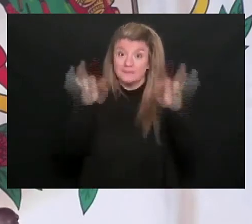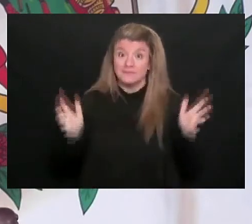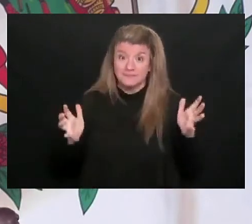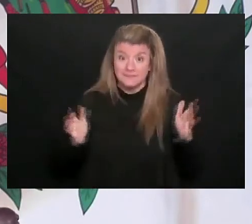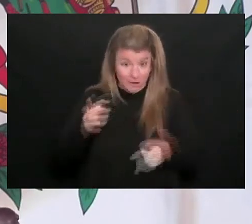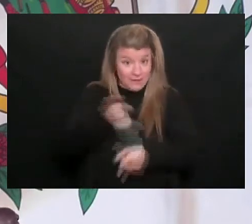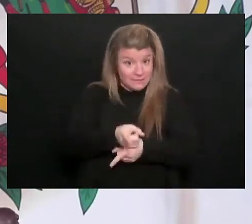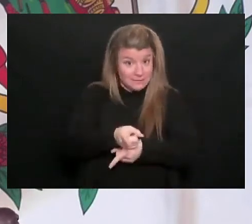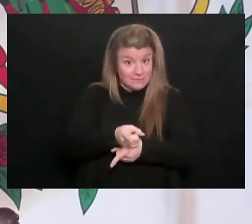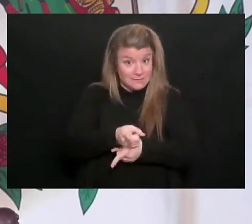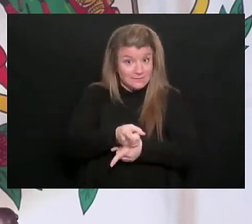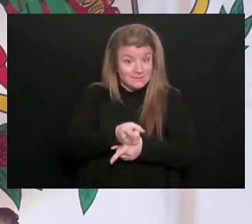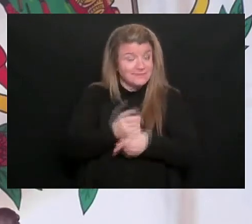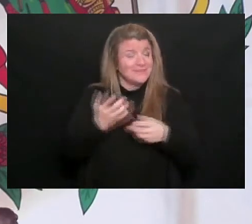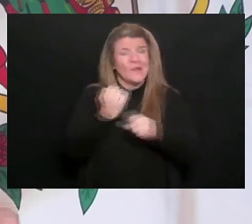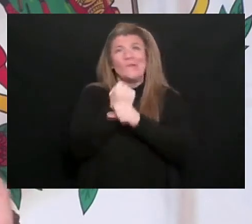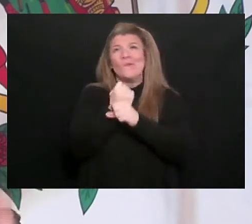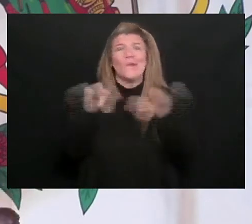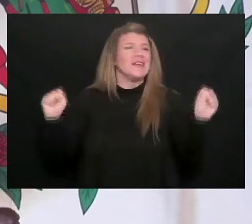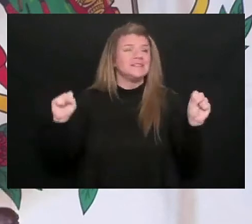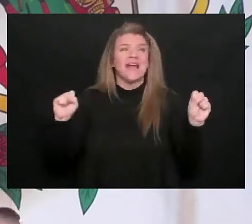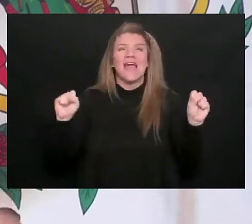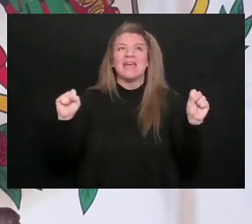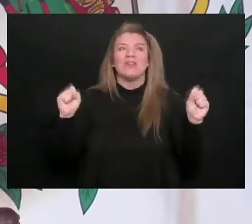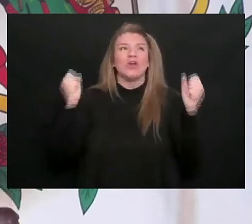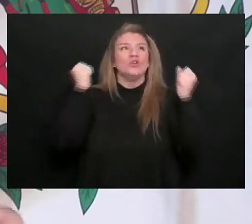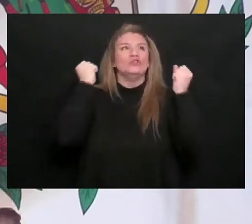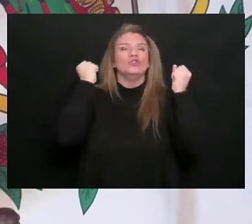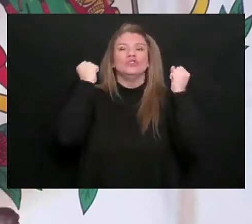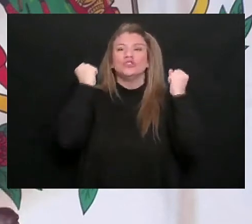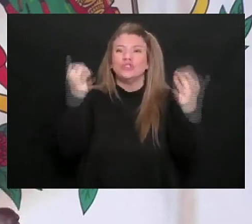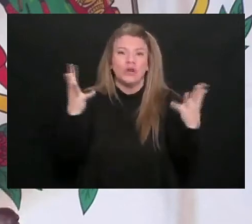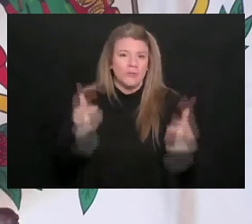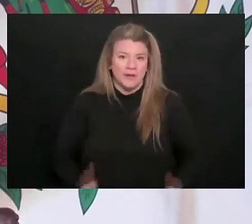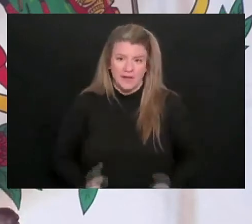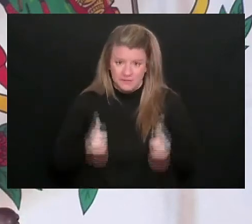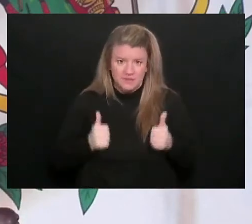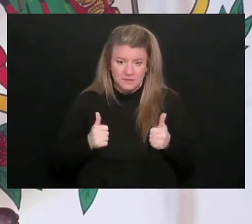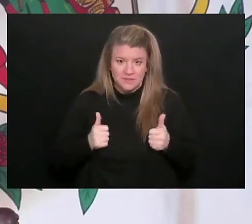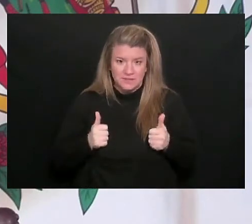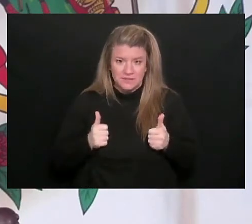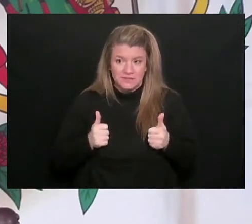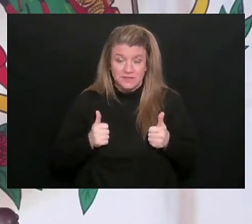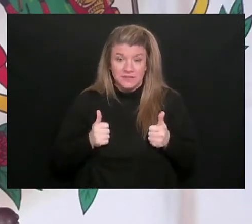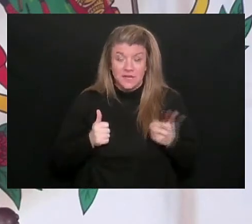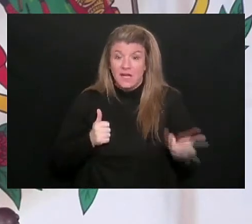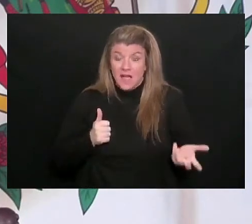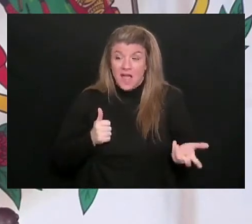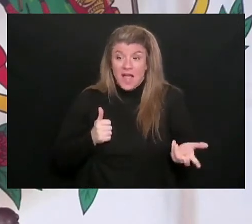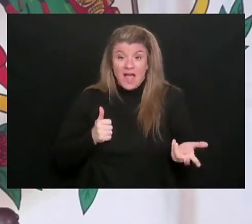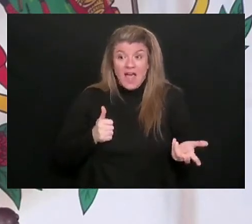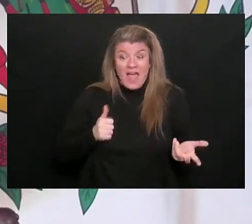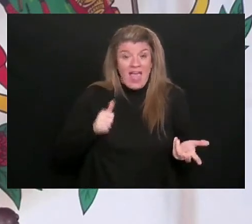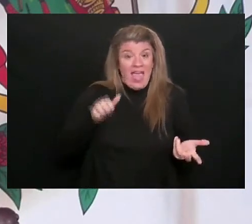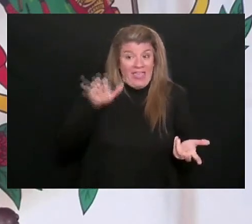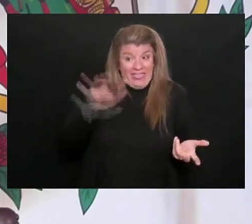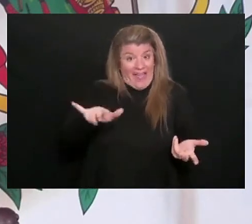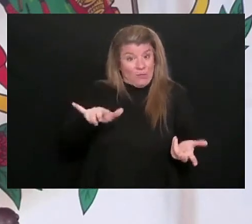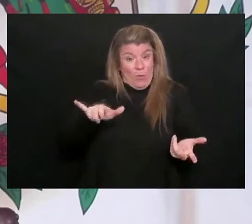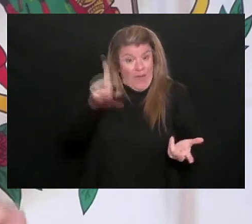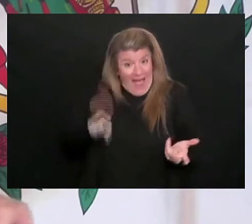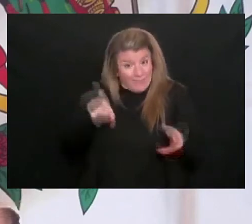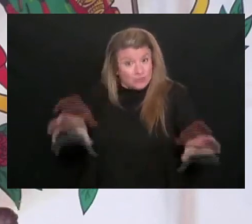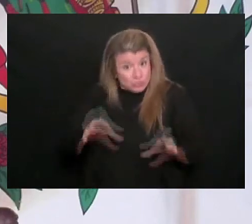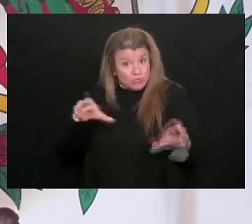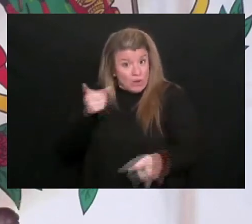we not? We saved a bunch of lives. And that's exactly what we should have done. And